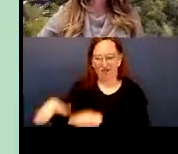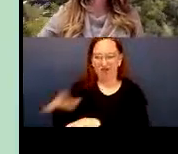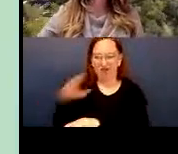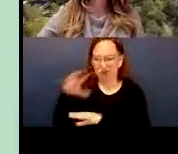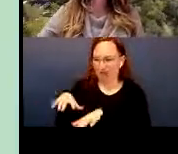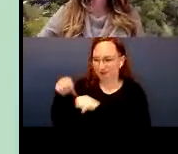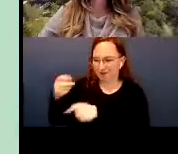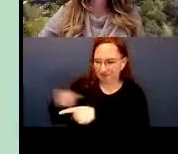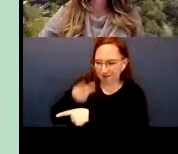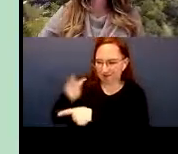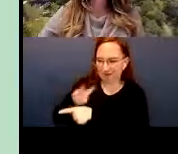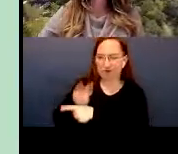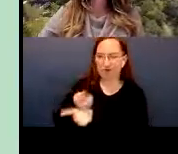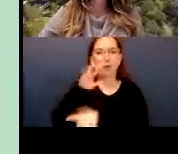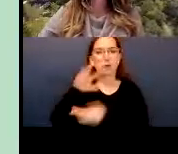in that area today.